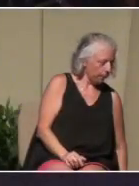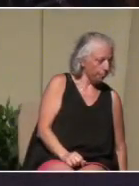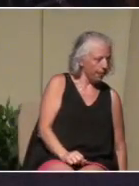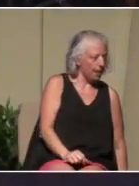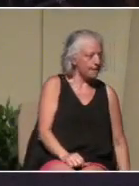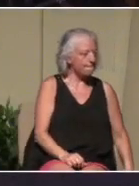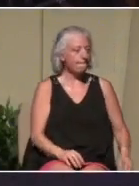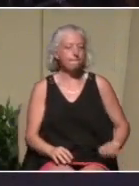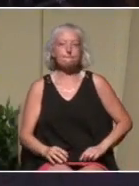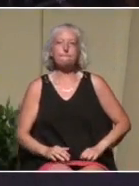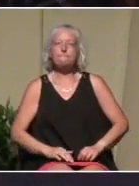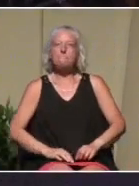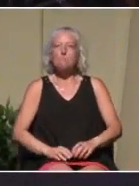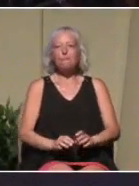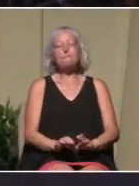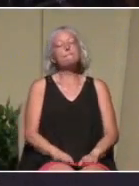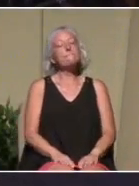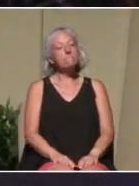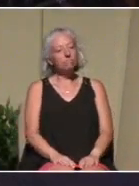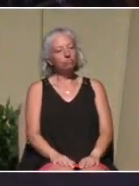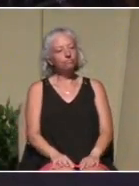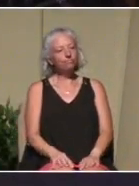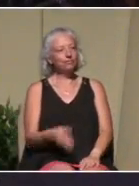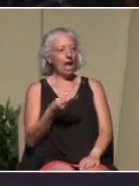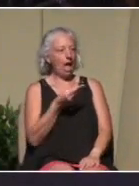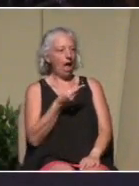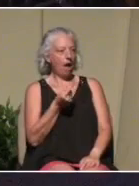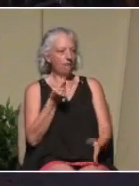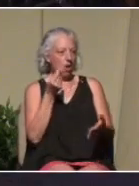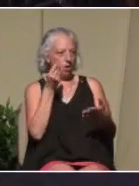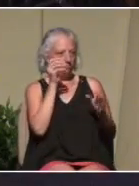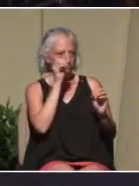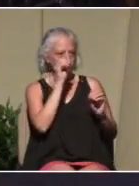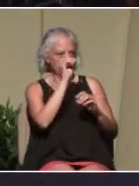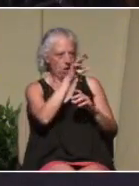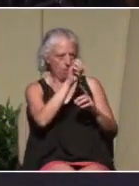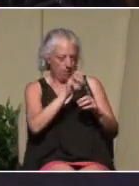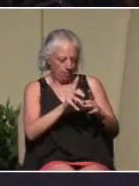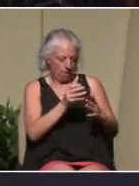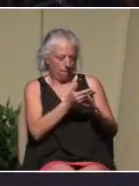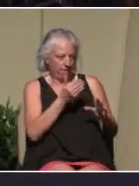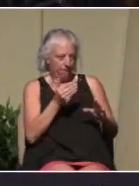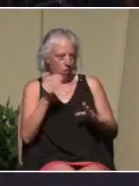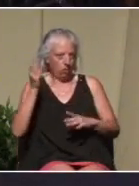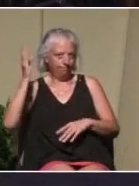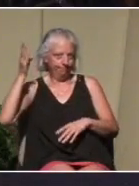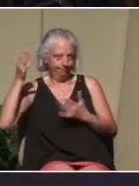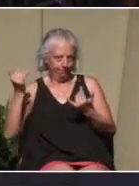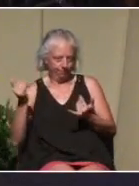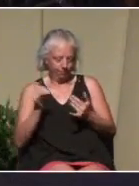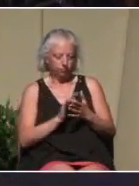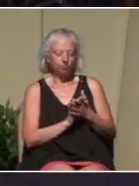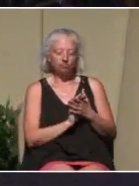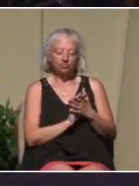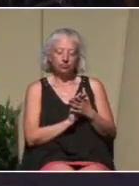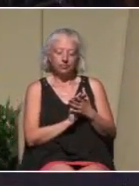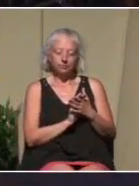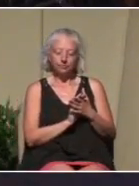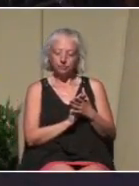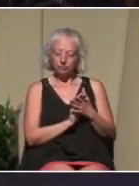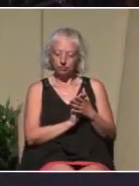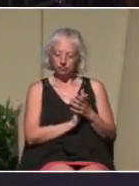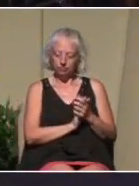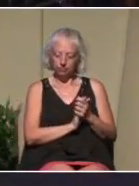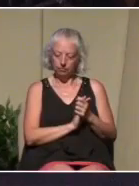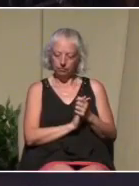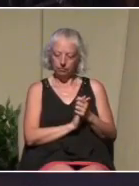Well, we have just a few notes before we look at our passage for today. And that